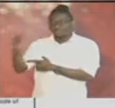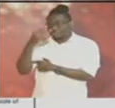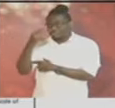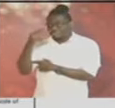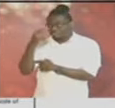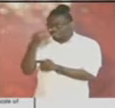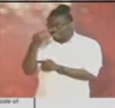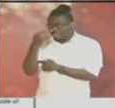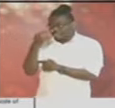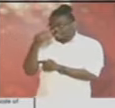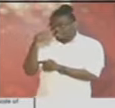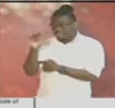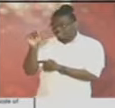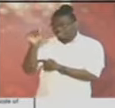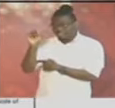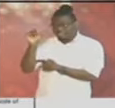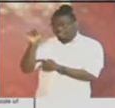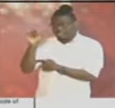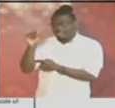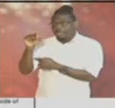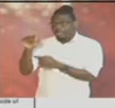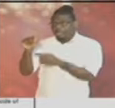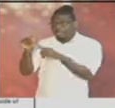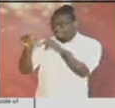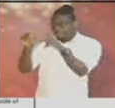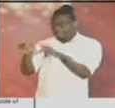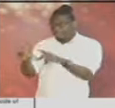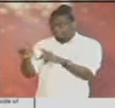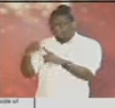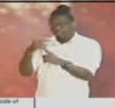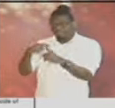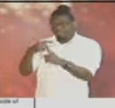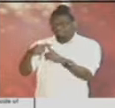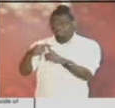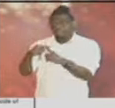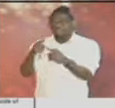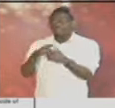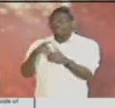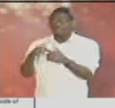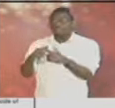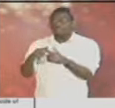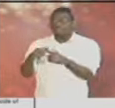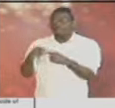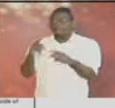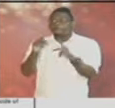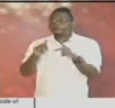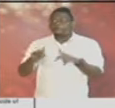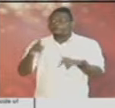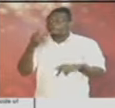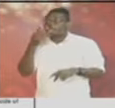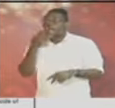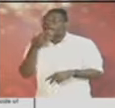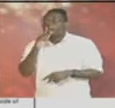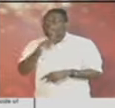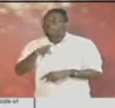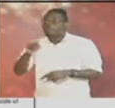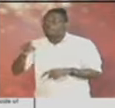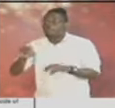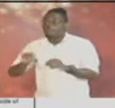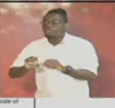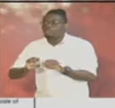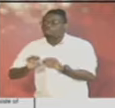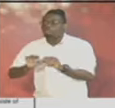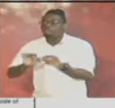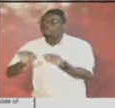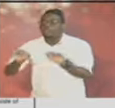index cases, the first case in a chain. The purple ones indicating the primary contacts of those